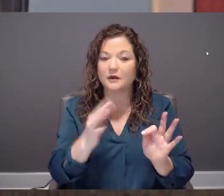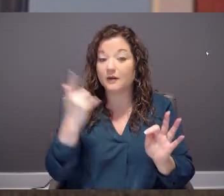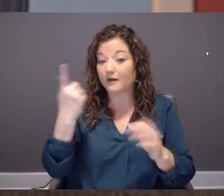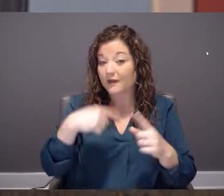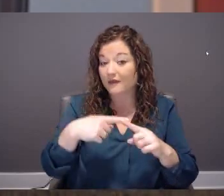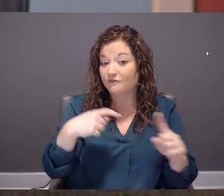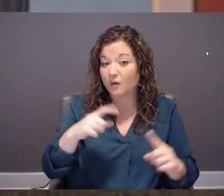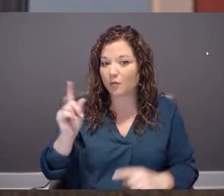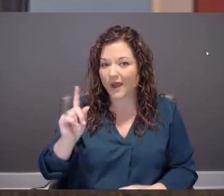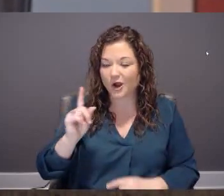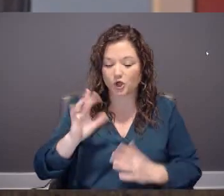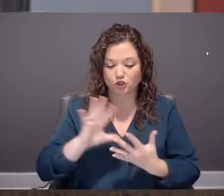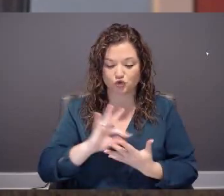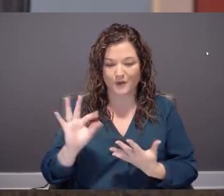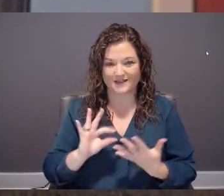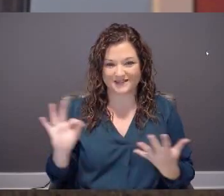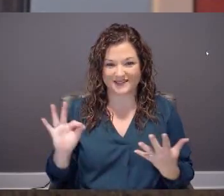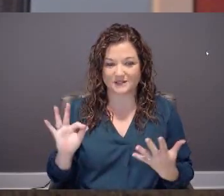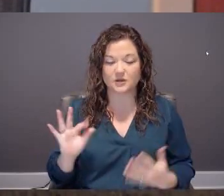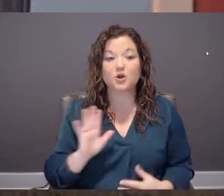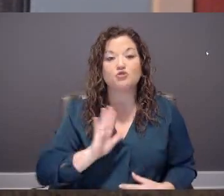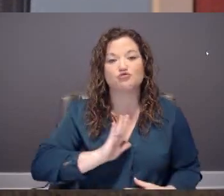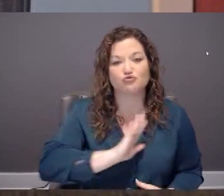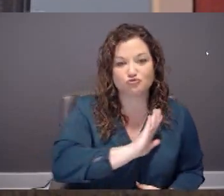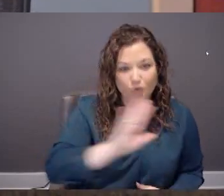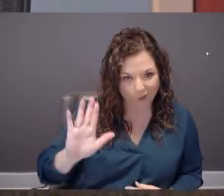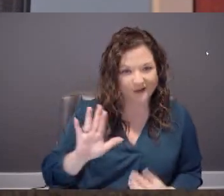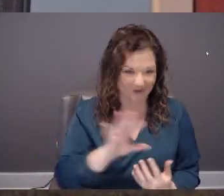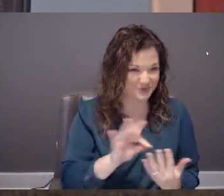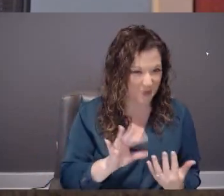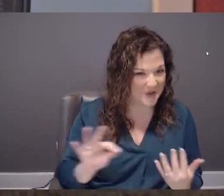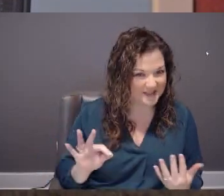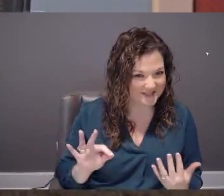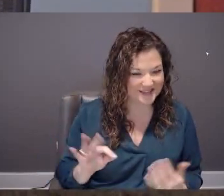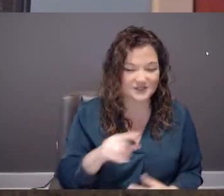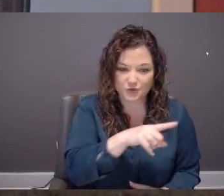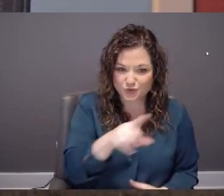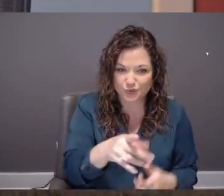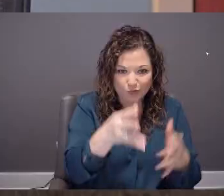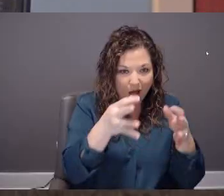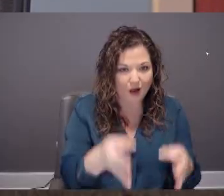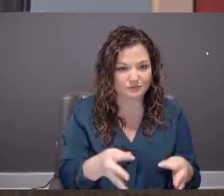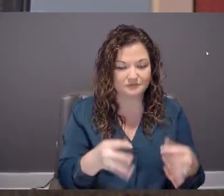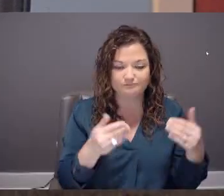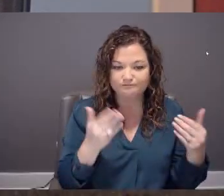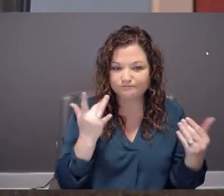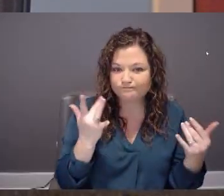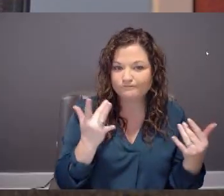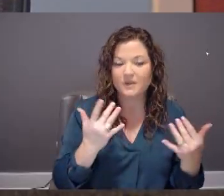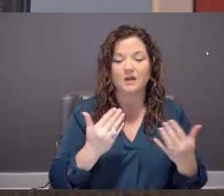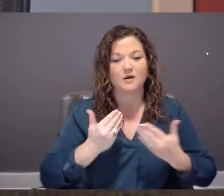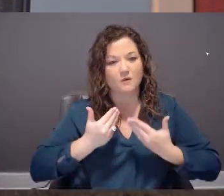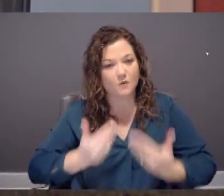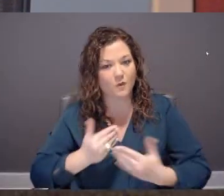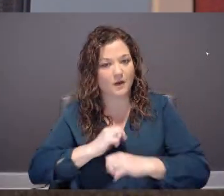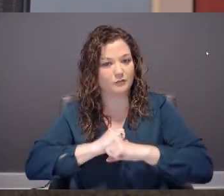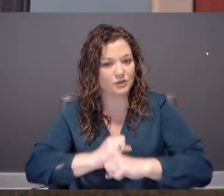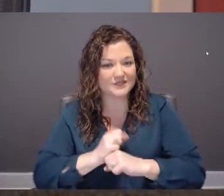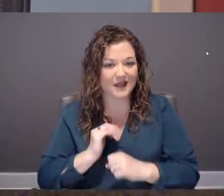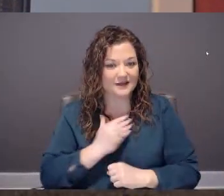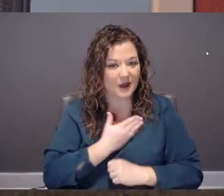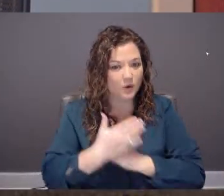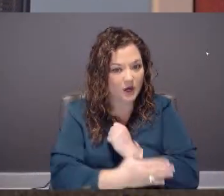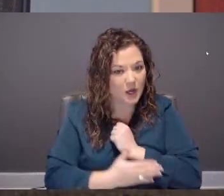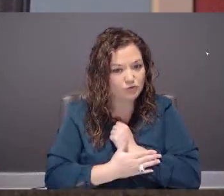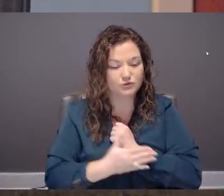those choices are ones that you all made. You made them to protect our country, to serve our country, and to uphold